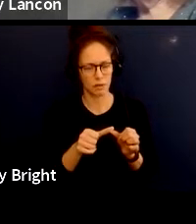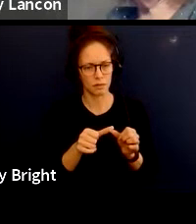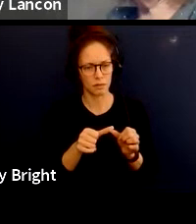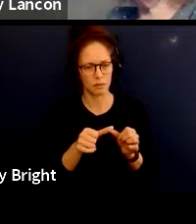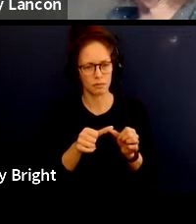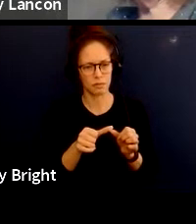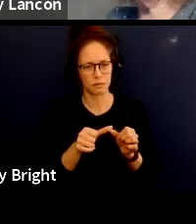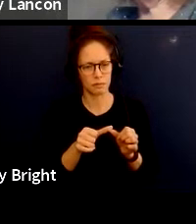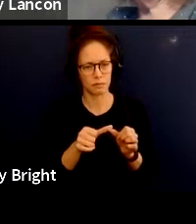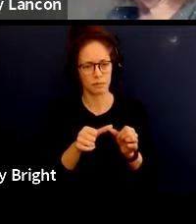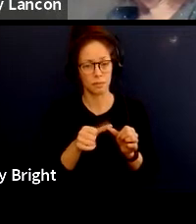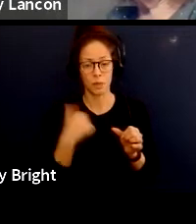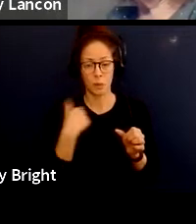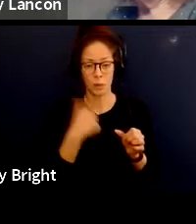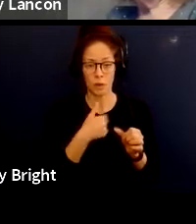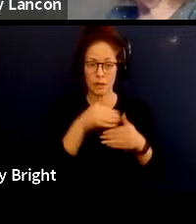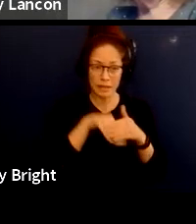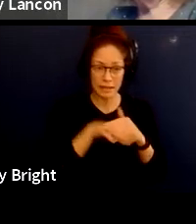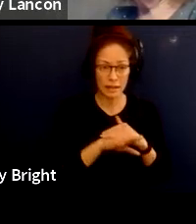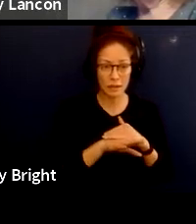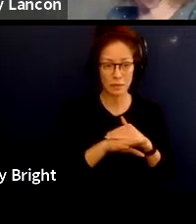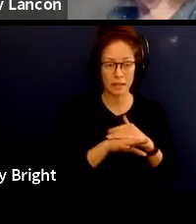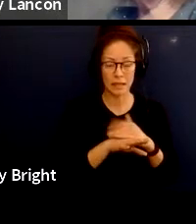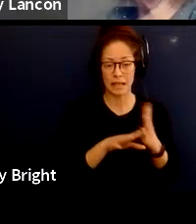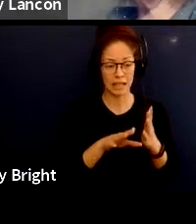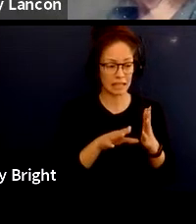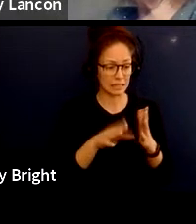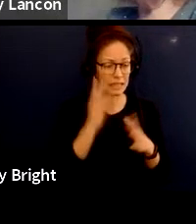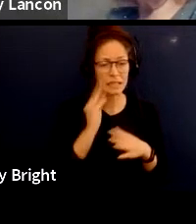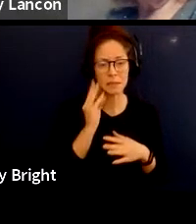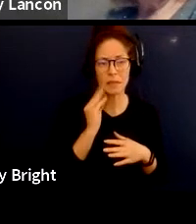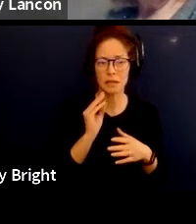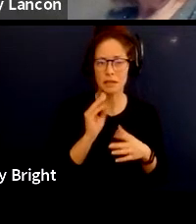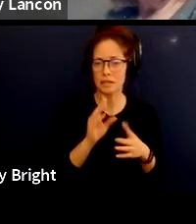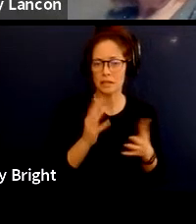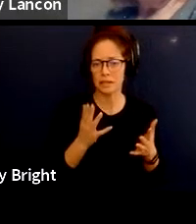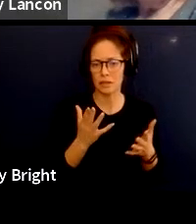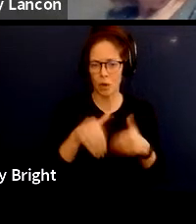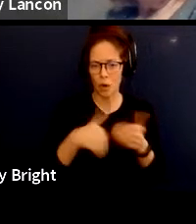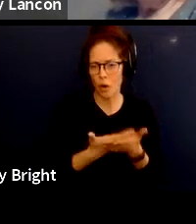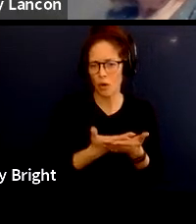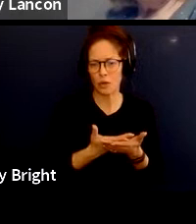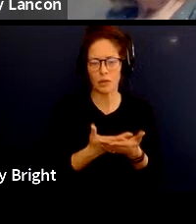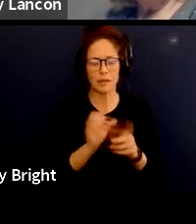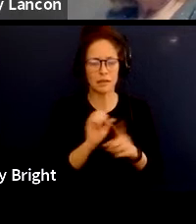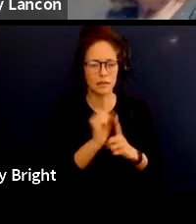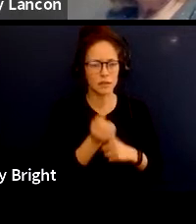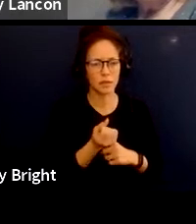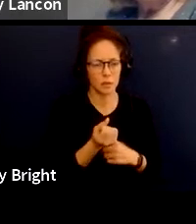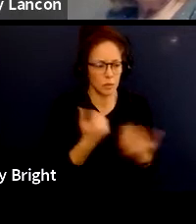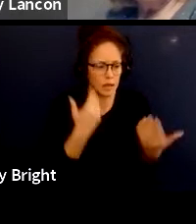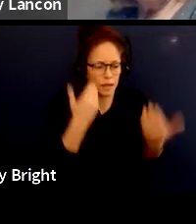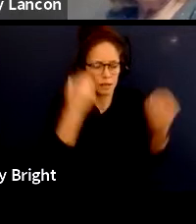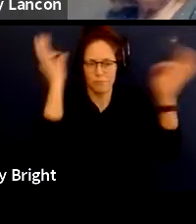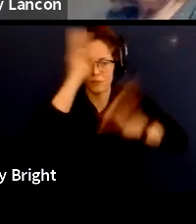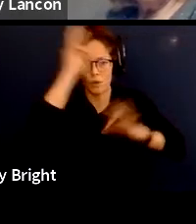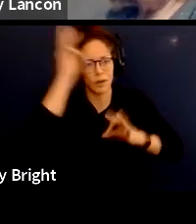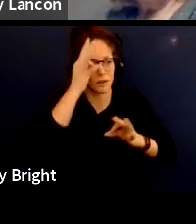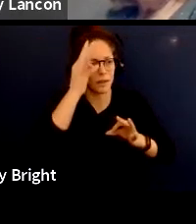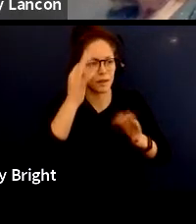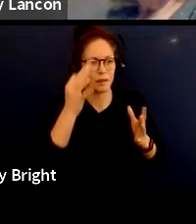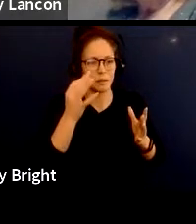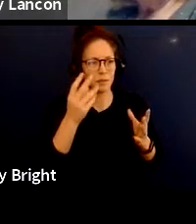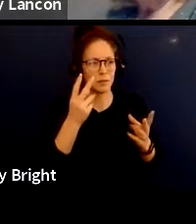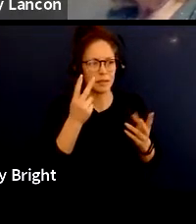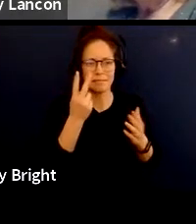When we went into this, we had no idea what was going to happen. We had no idea what it was going to look like. And we did